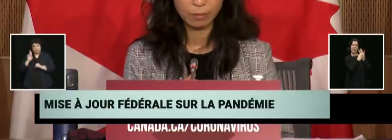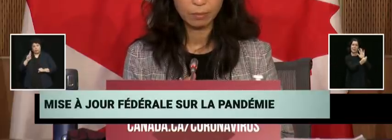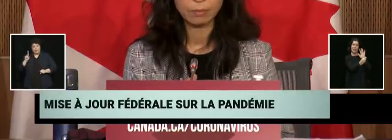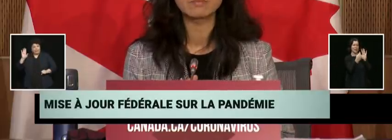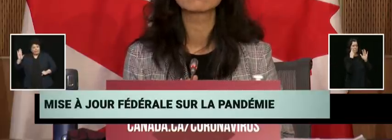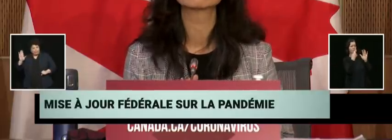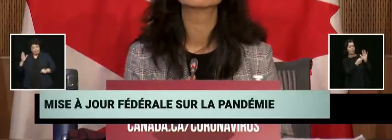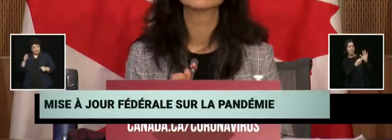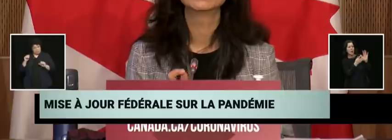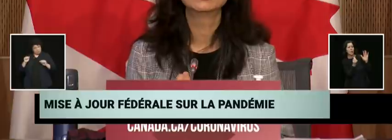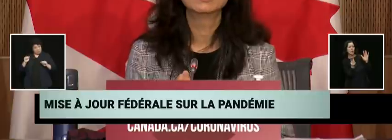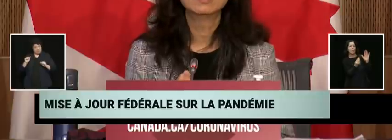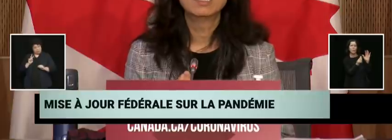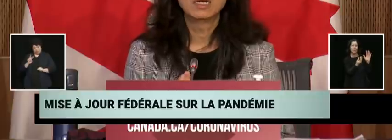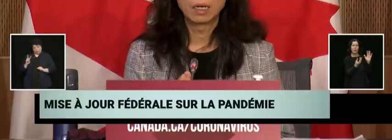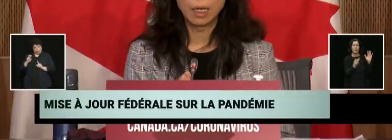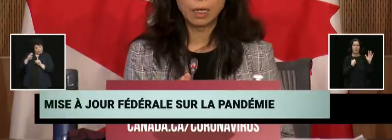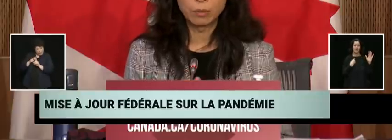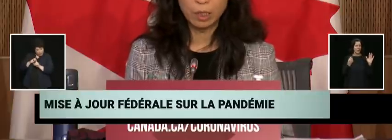our modeling at all.